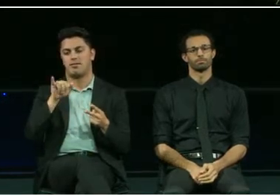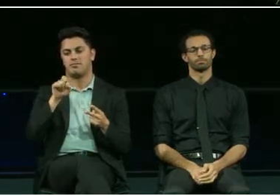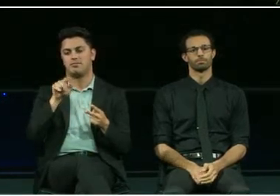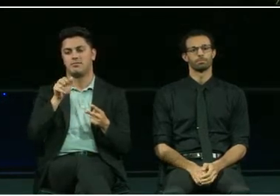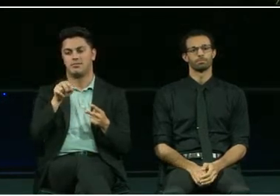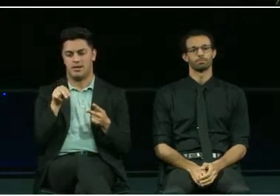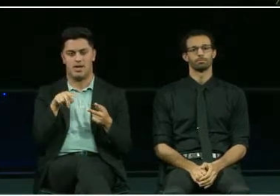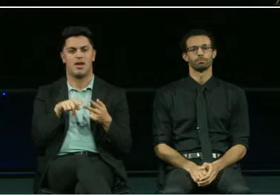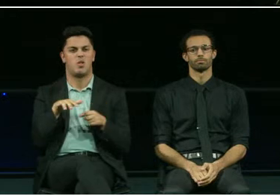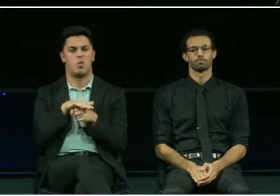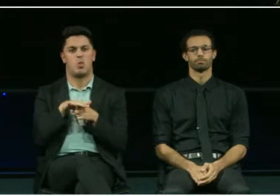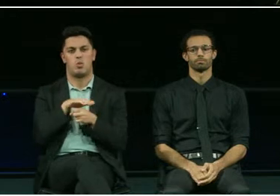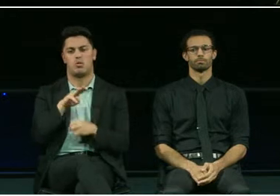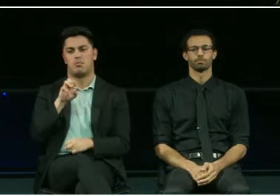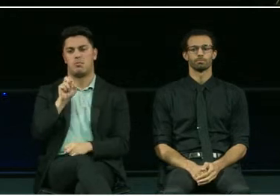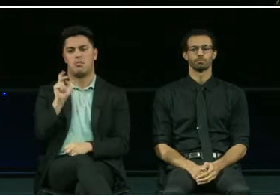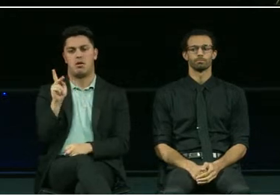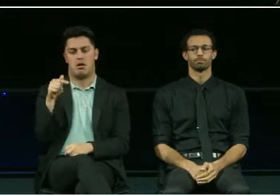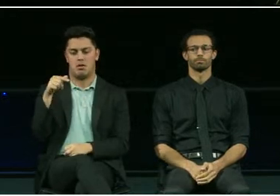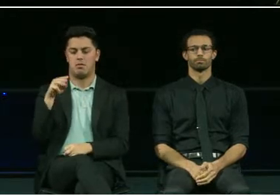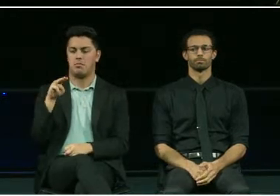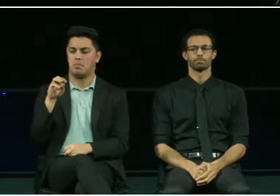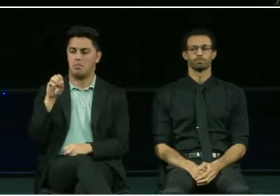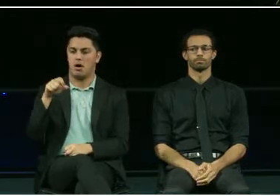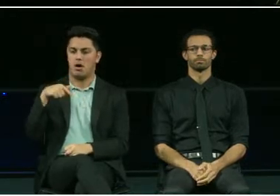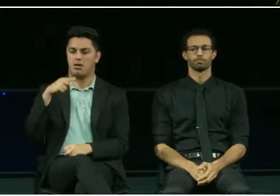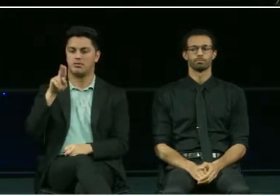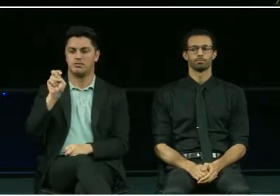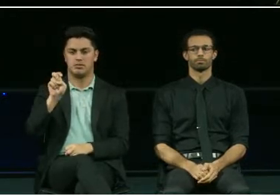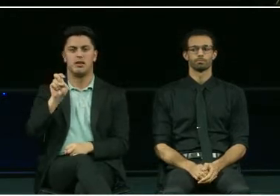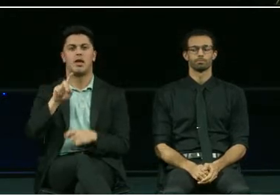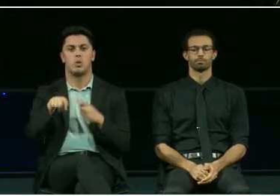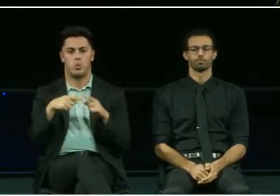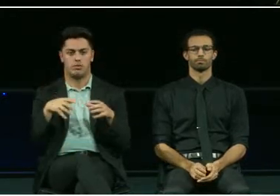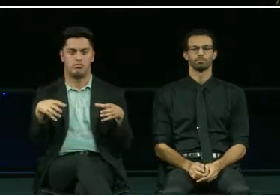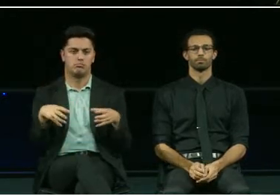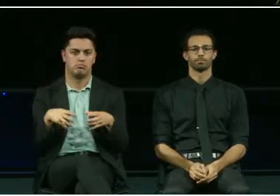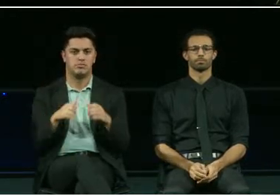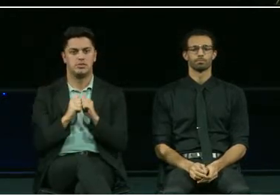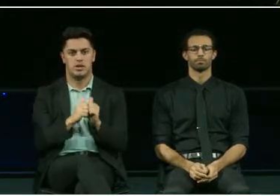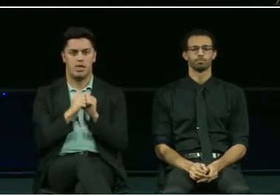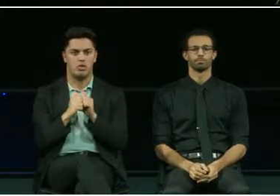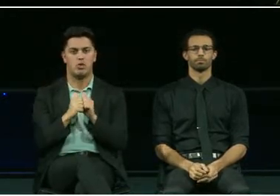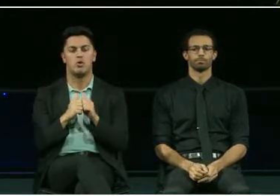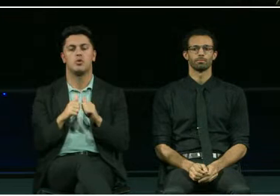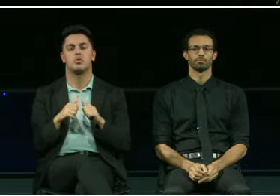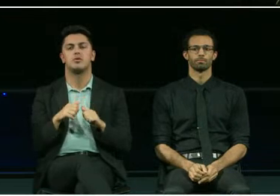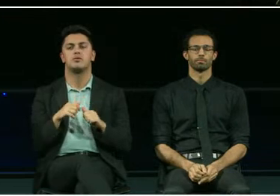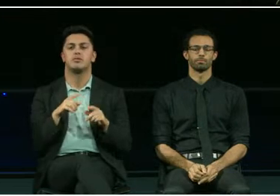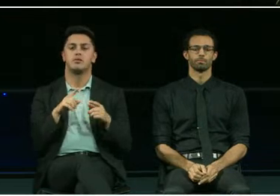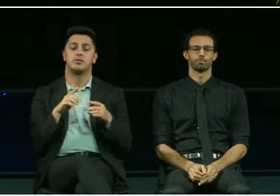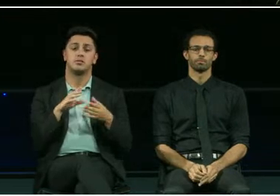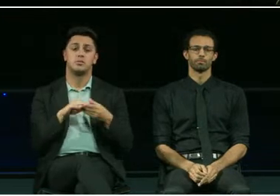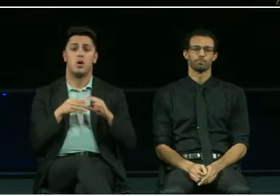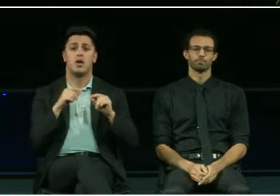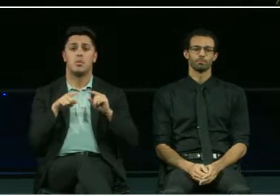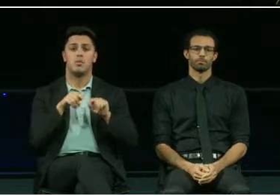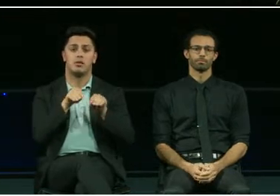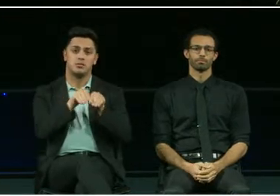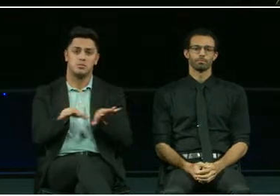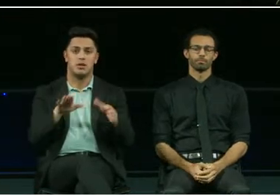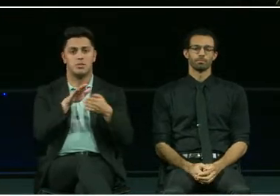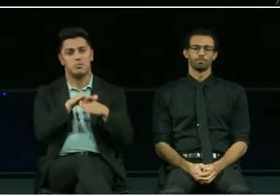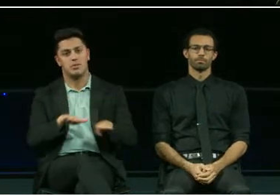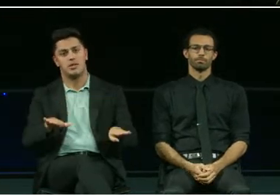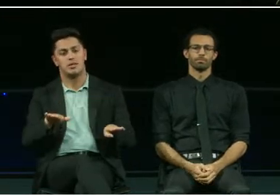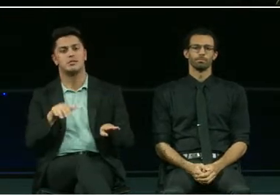together. It's a very powerful story about spreading peace, about not making assumptions,